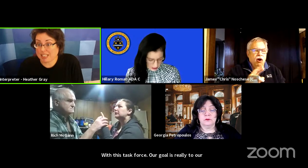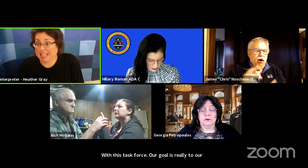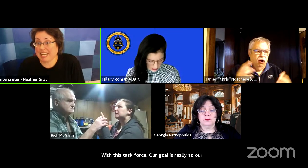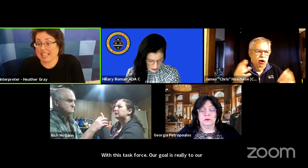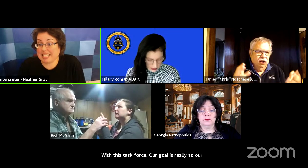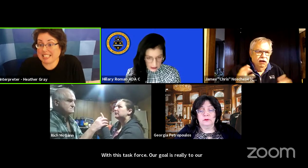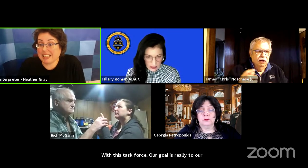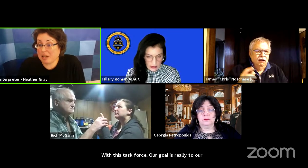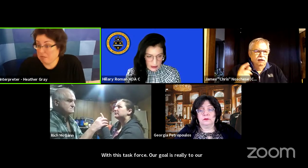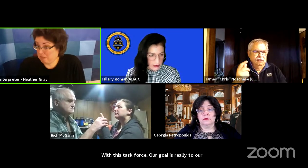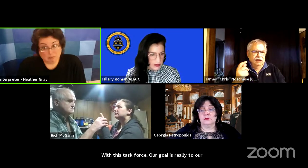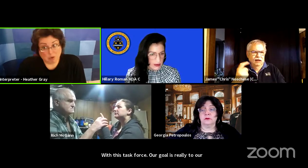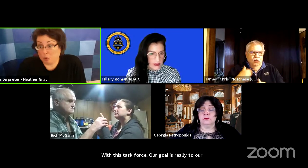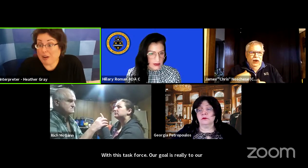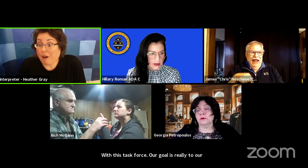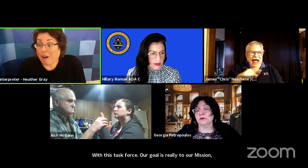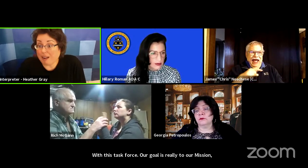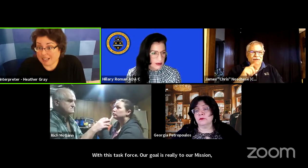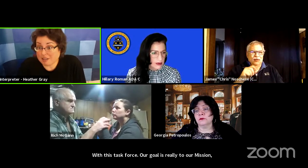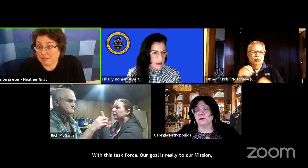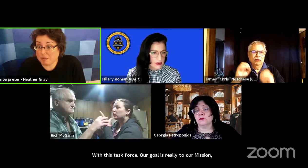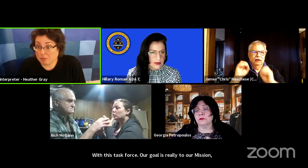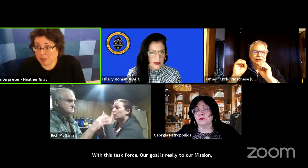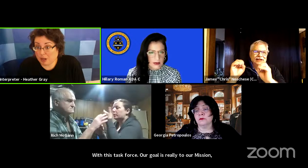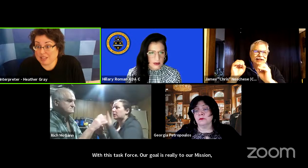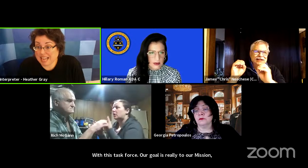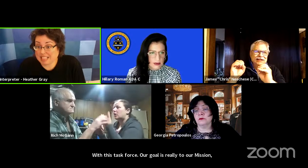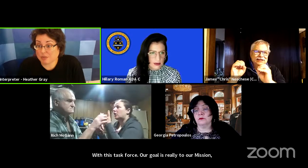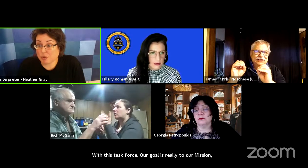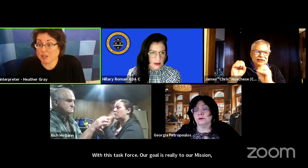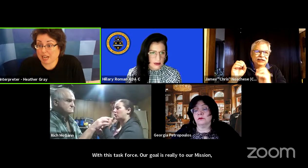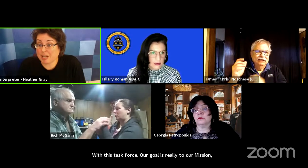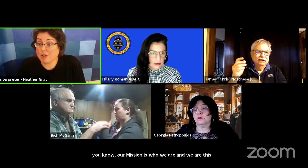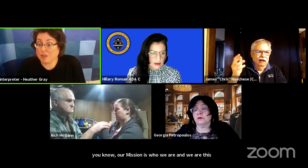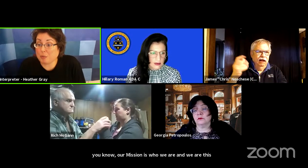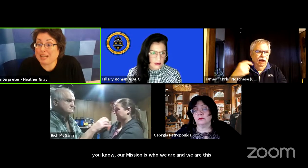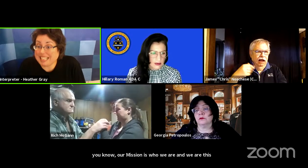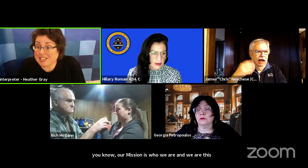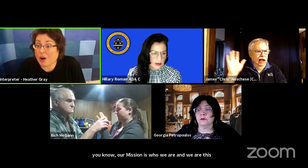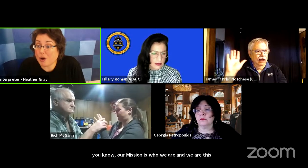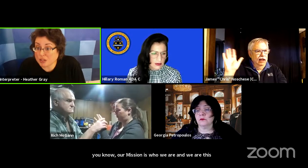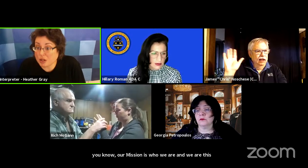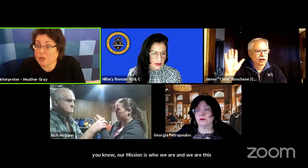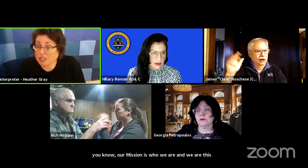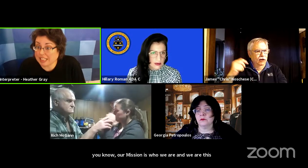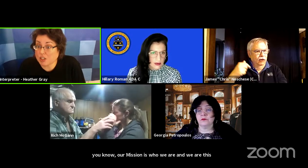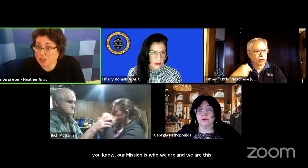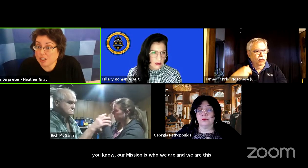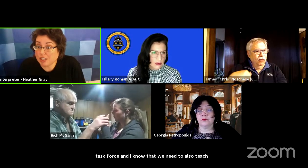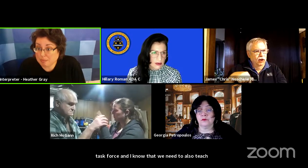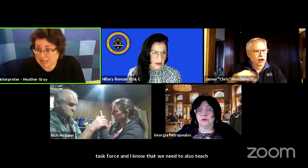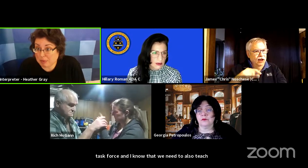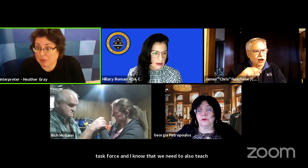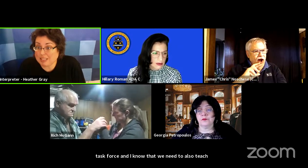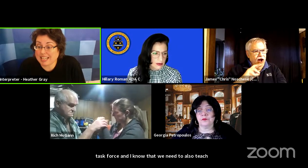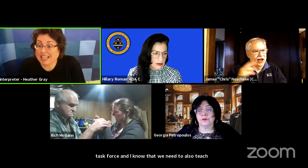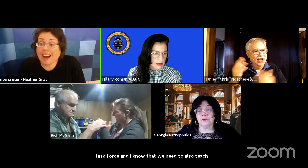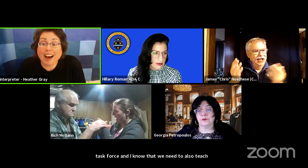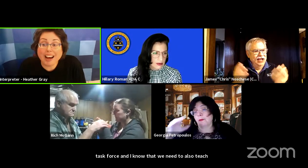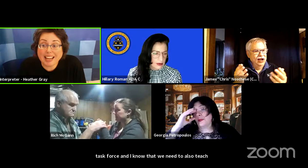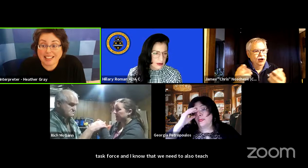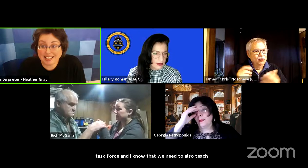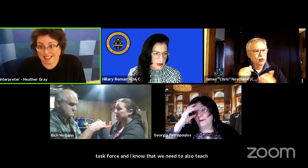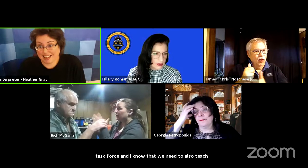our mission is who we are, and we are this task force. And I know that we need to also teach people and